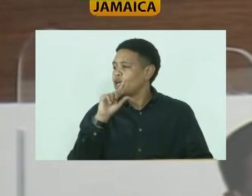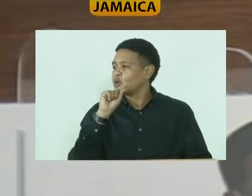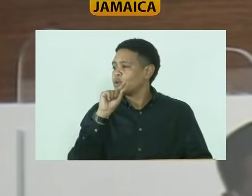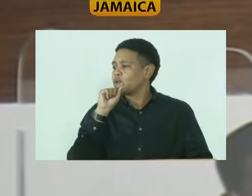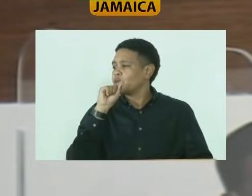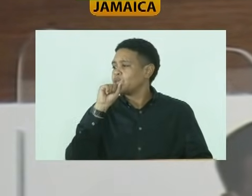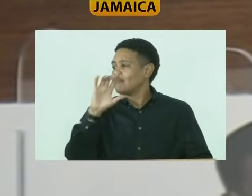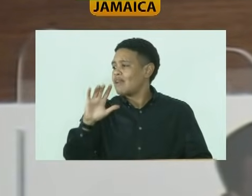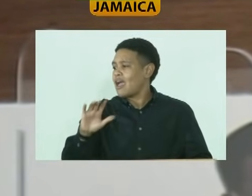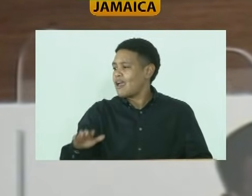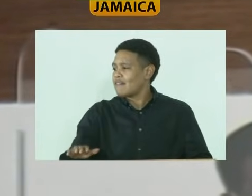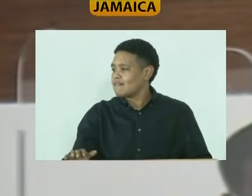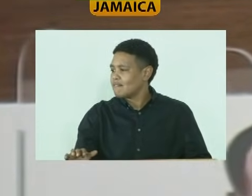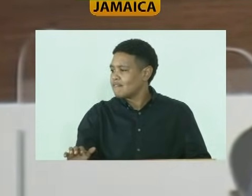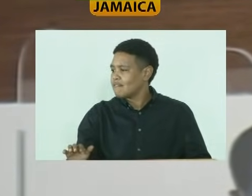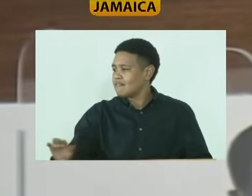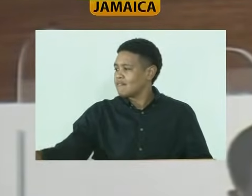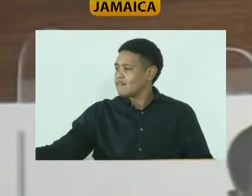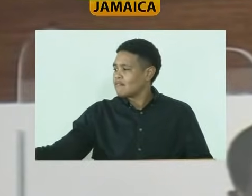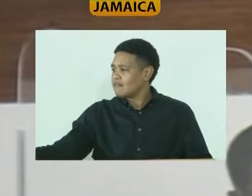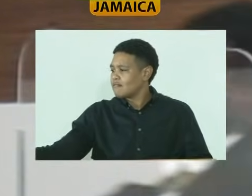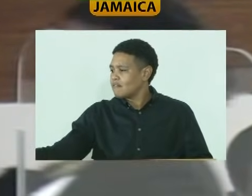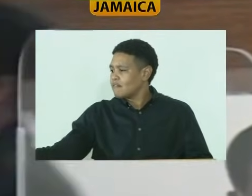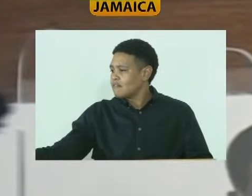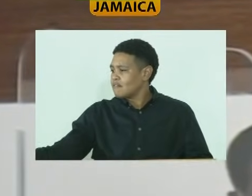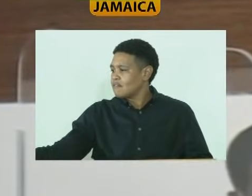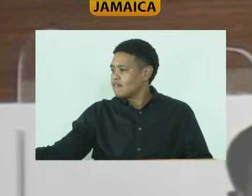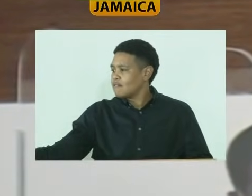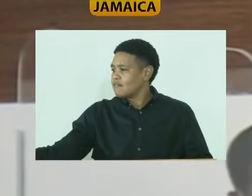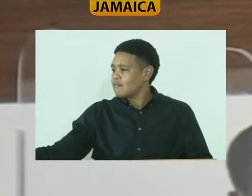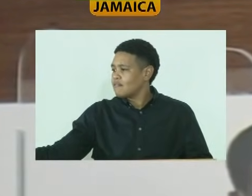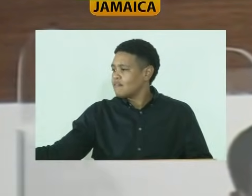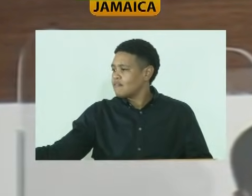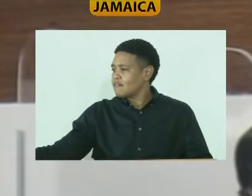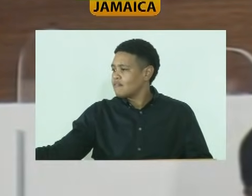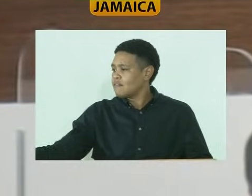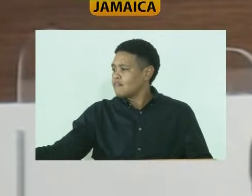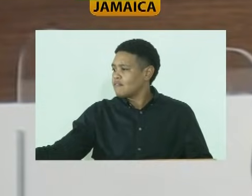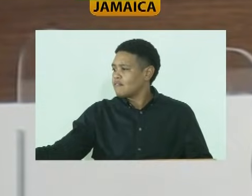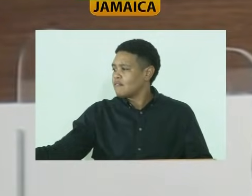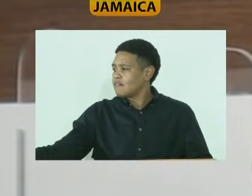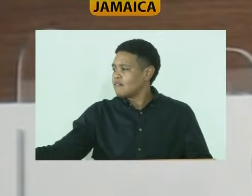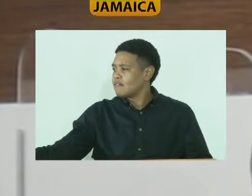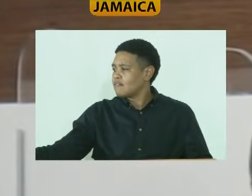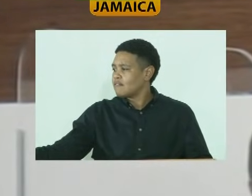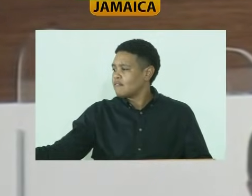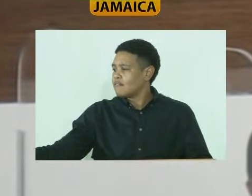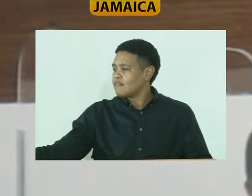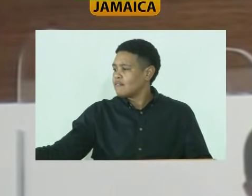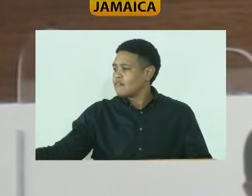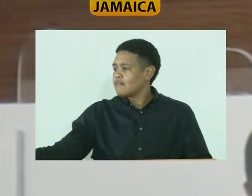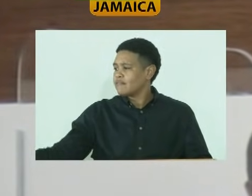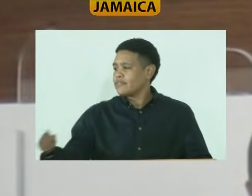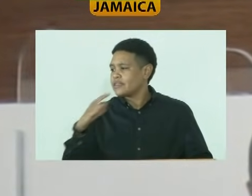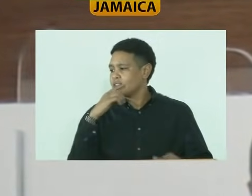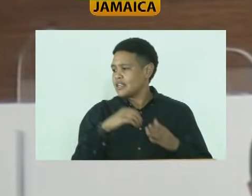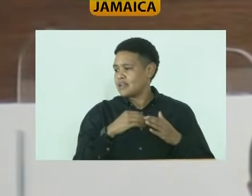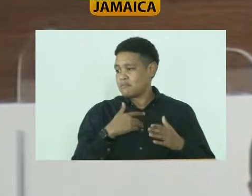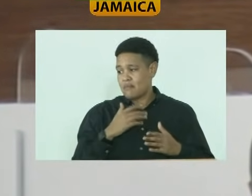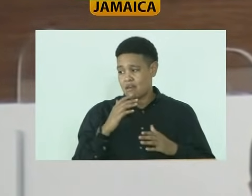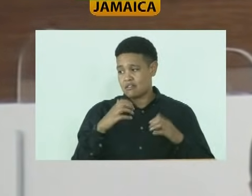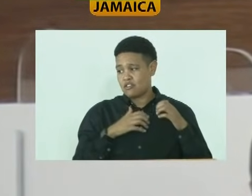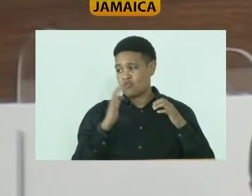2025. As I said in my sectoral presentation, quoting from a former Prime Minister, it takes cash to